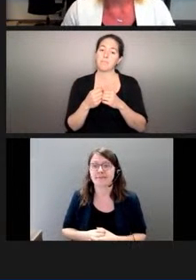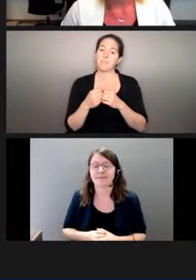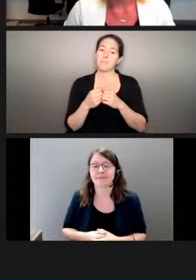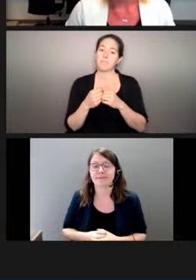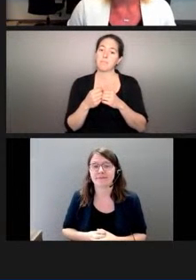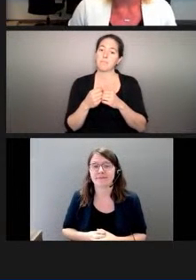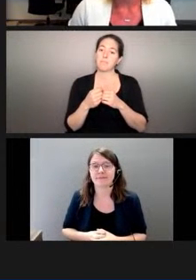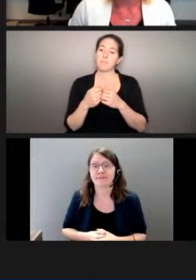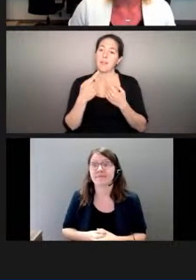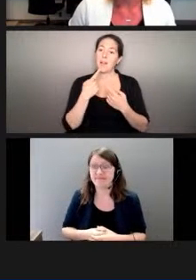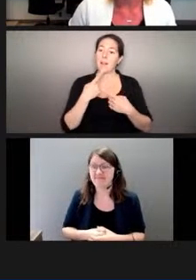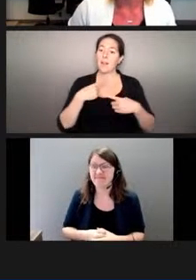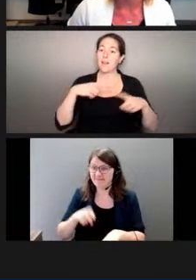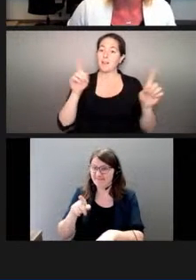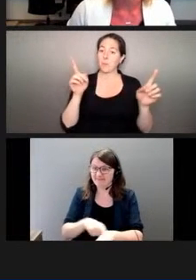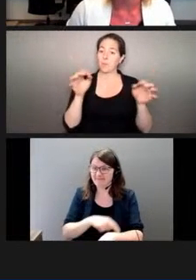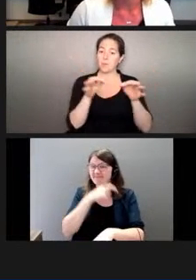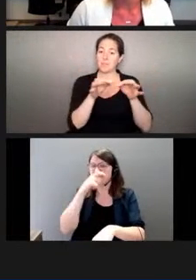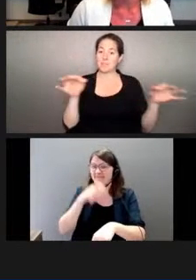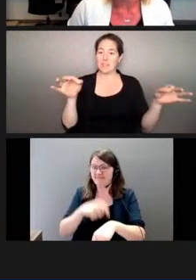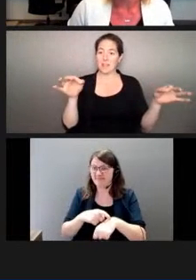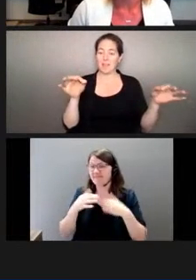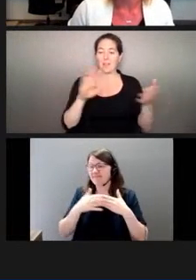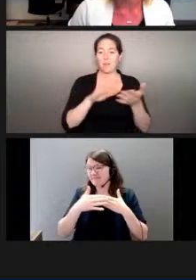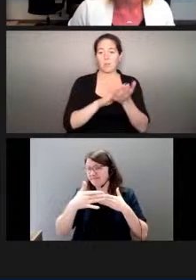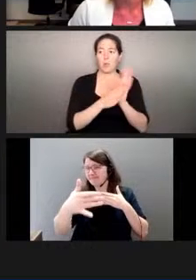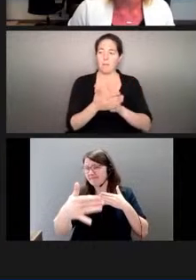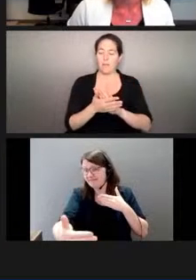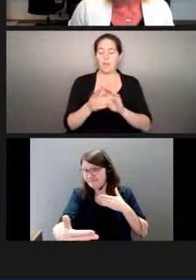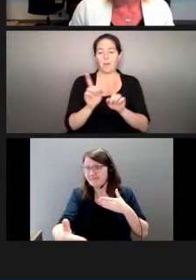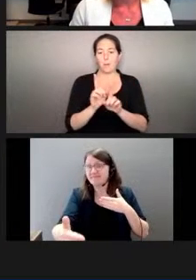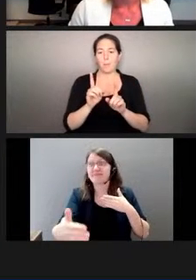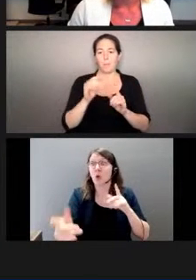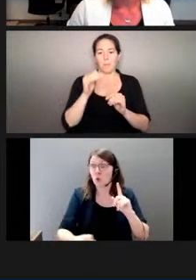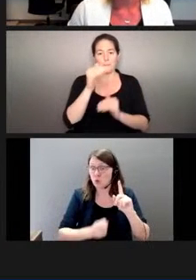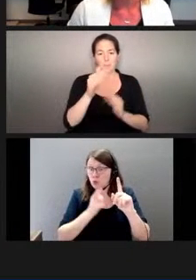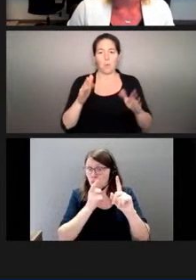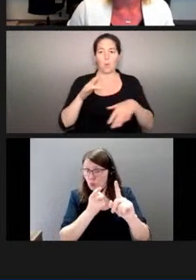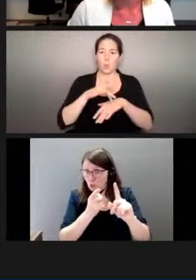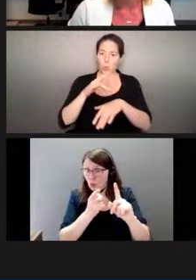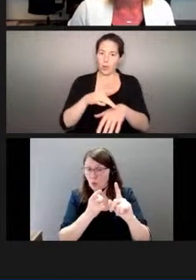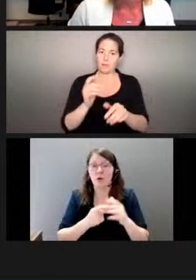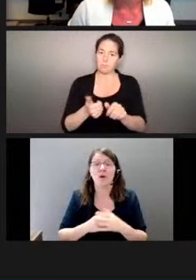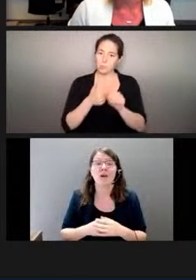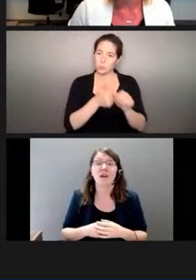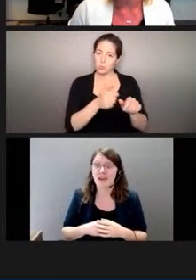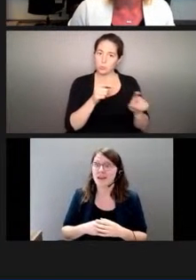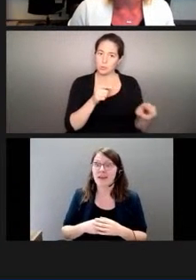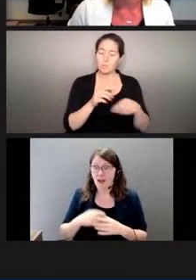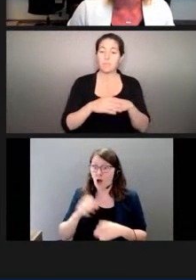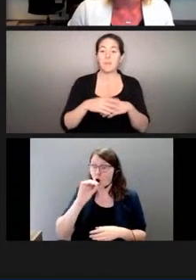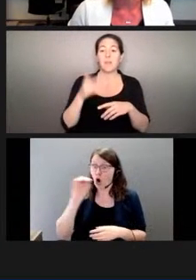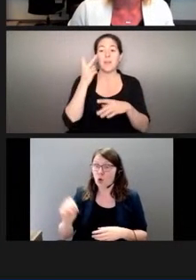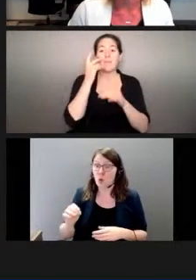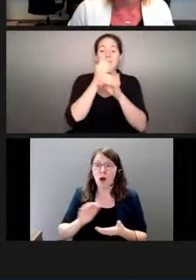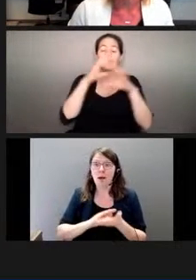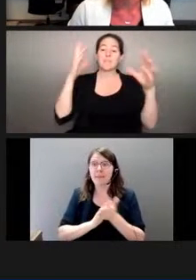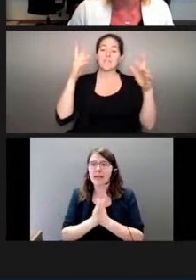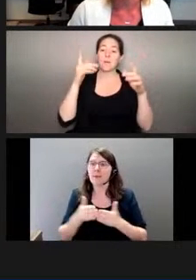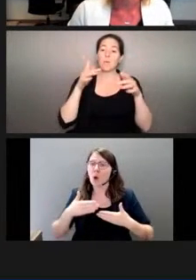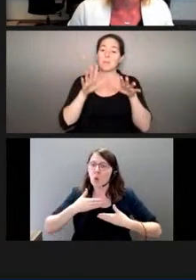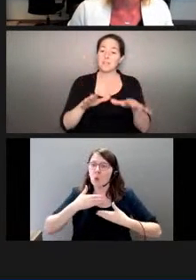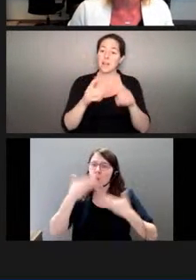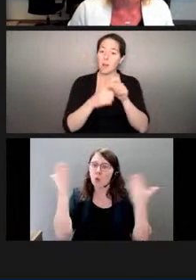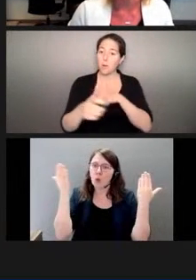So the long-term strategic for the waste plan that staff are proposing, included here on the slide, is a zero waste Ottawa achieved through